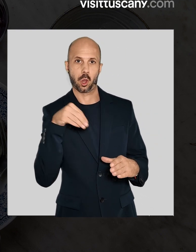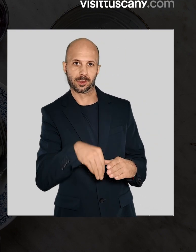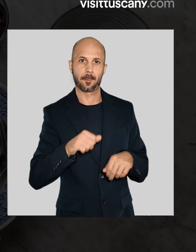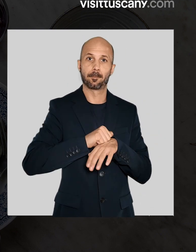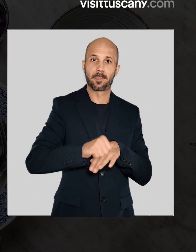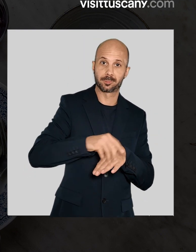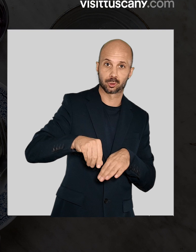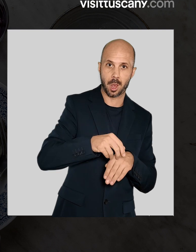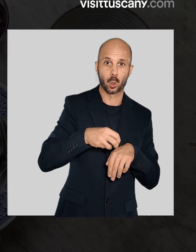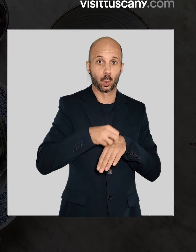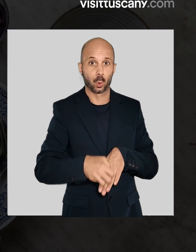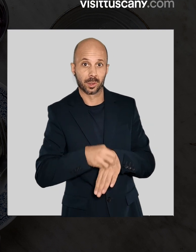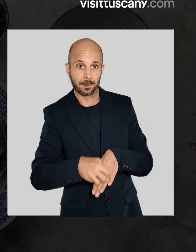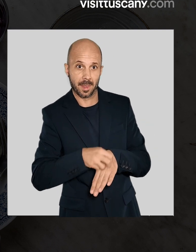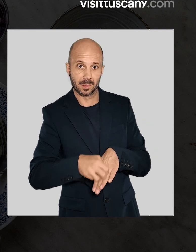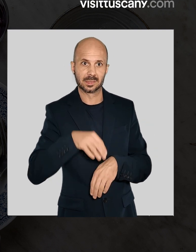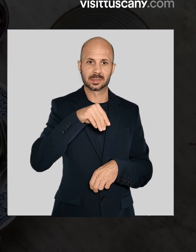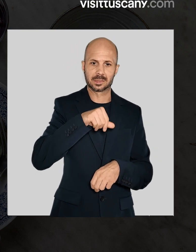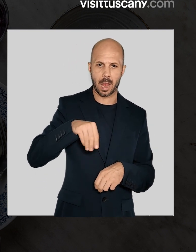spinach with a knife.